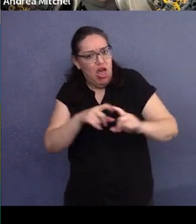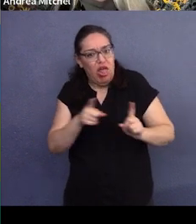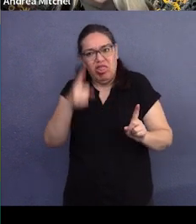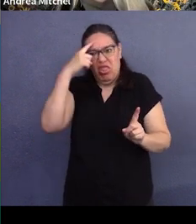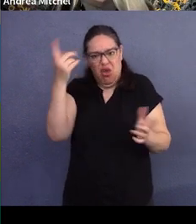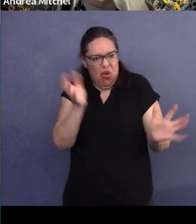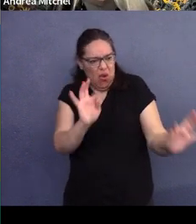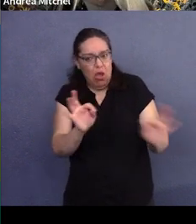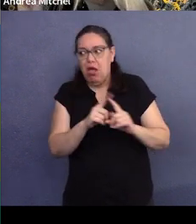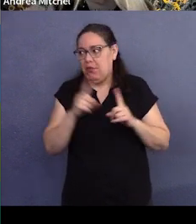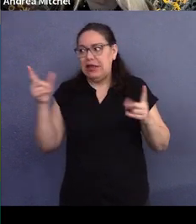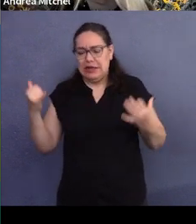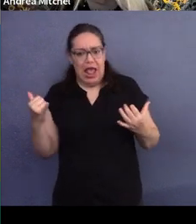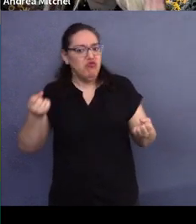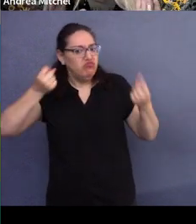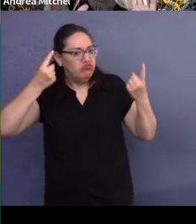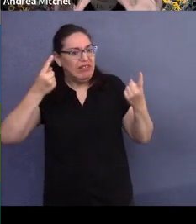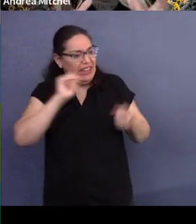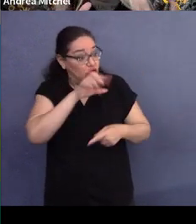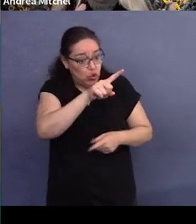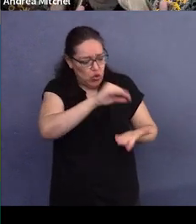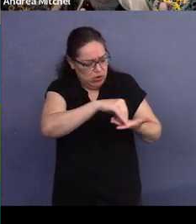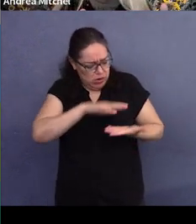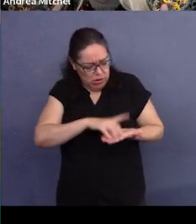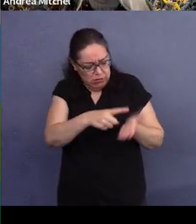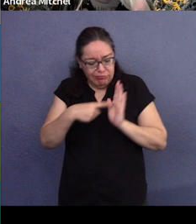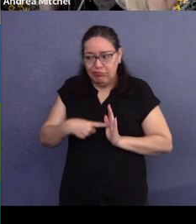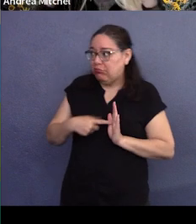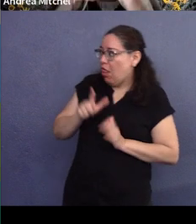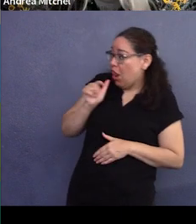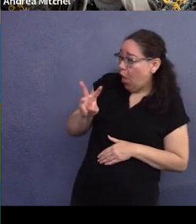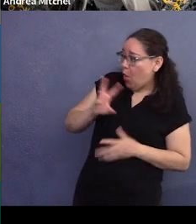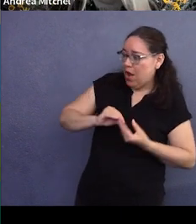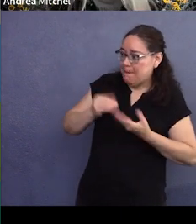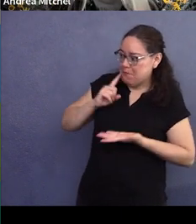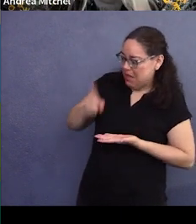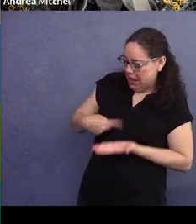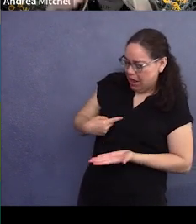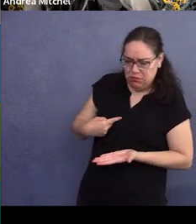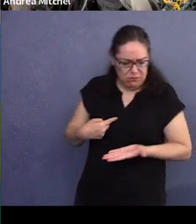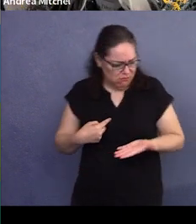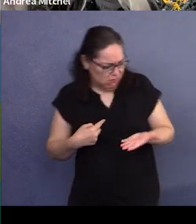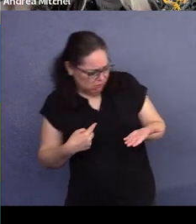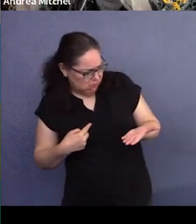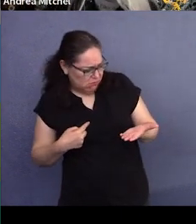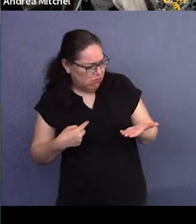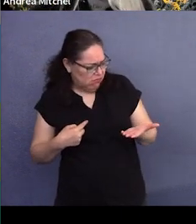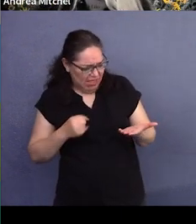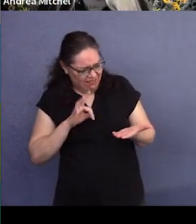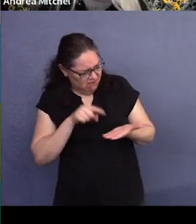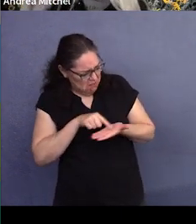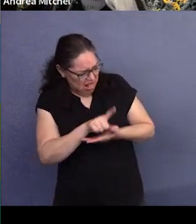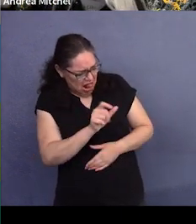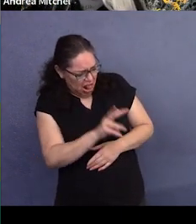have a problem with it because they're going to think, look, if we pay people at the very low end, if they get $1 more, they're going to